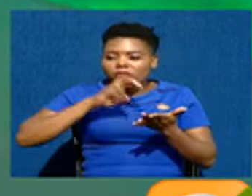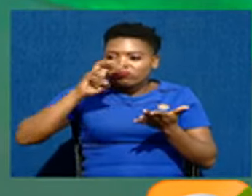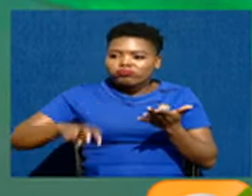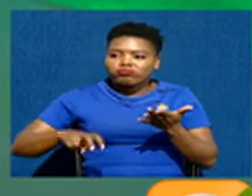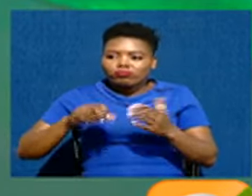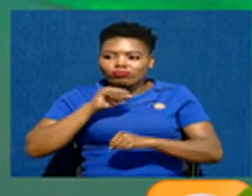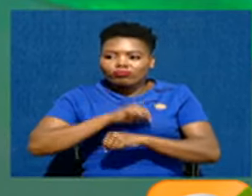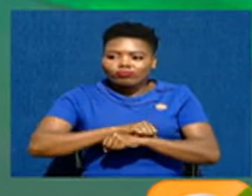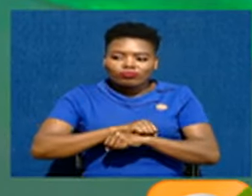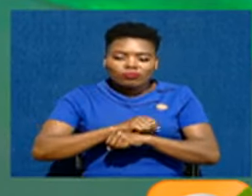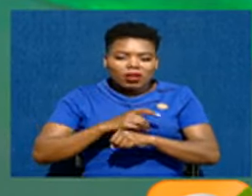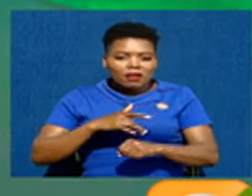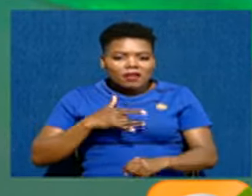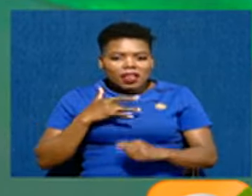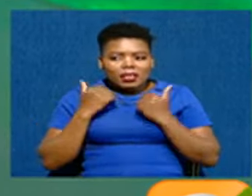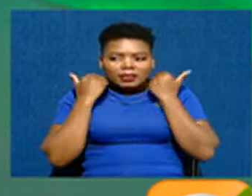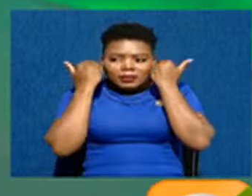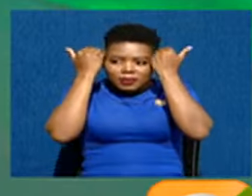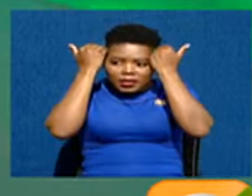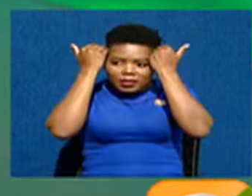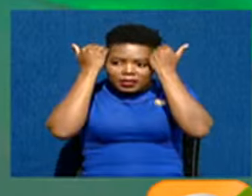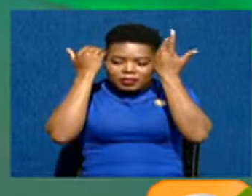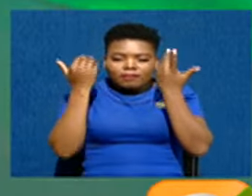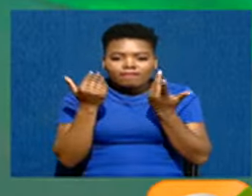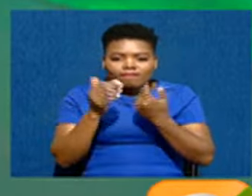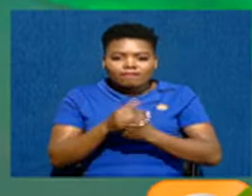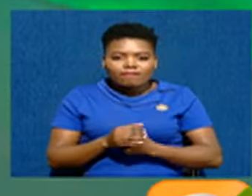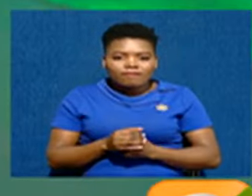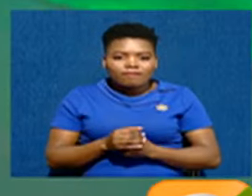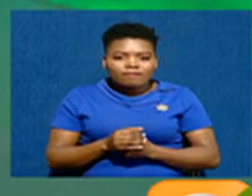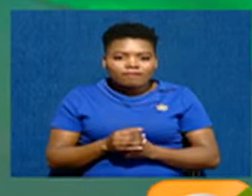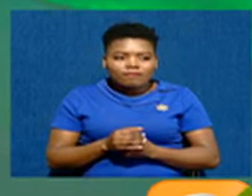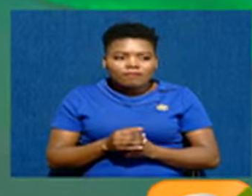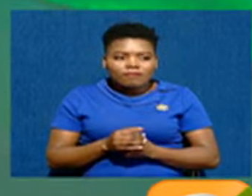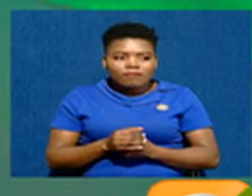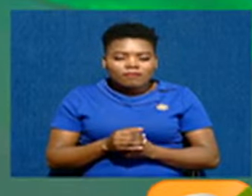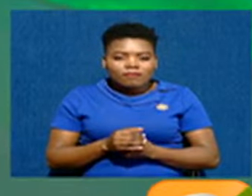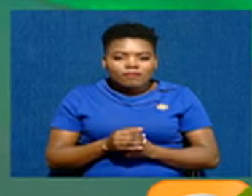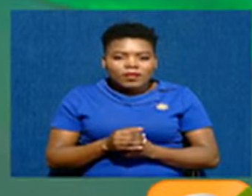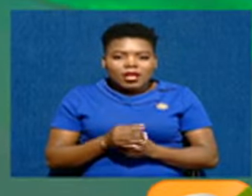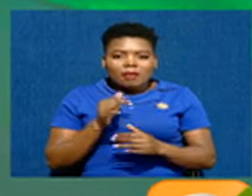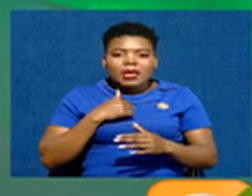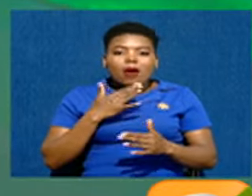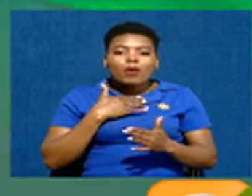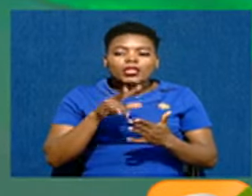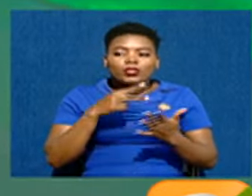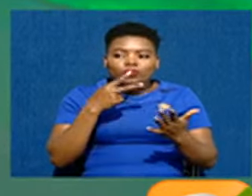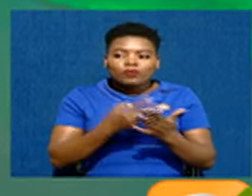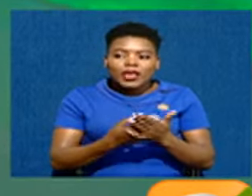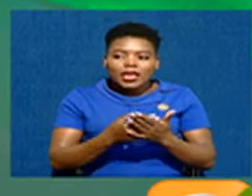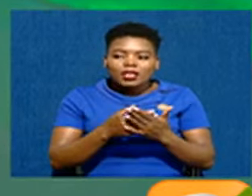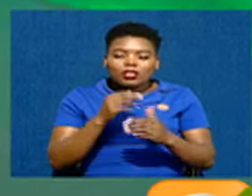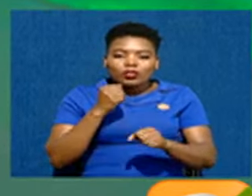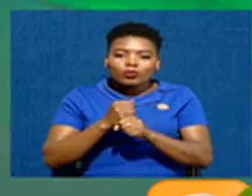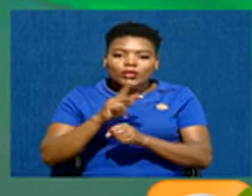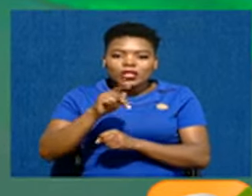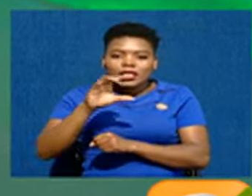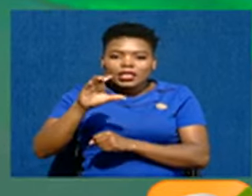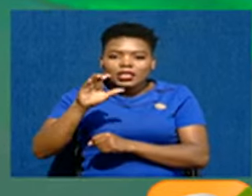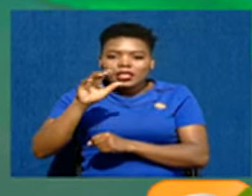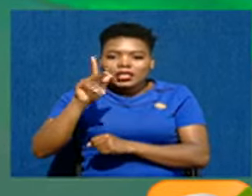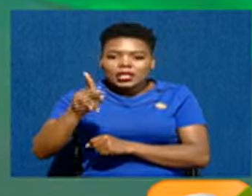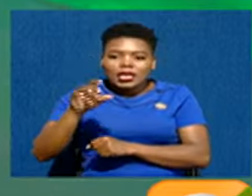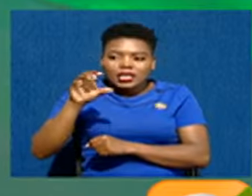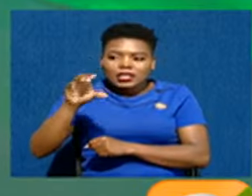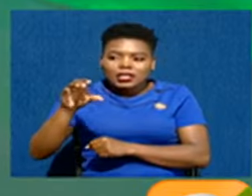really ready to work very hard for me to get a good grade in KCSE, but that never happened. You left school? No, I